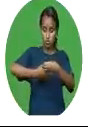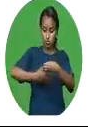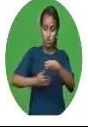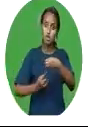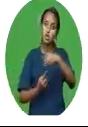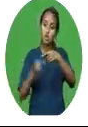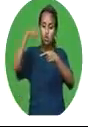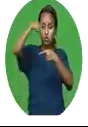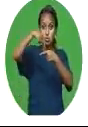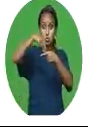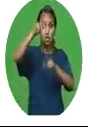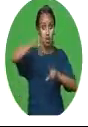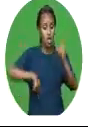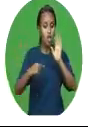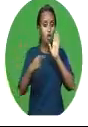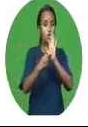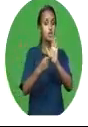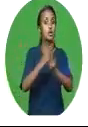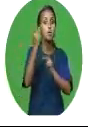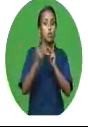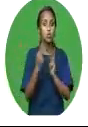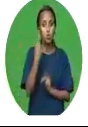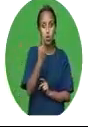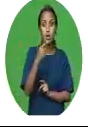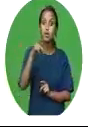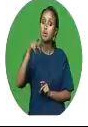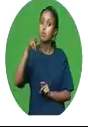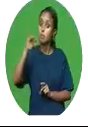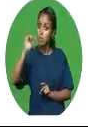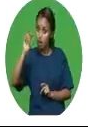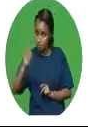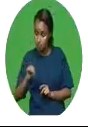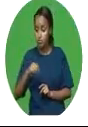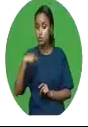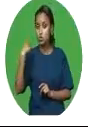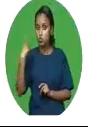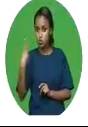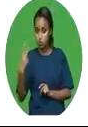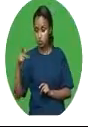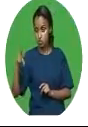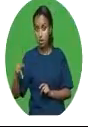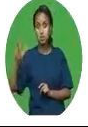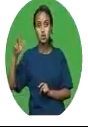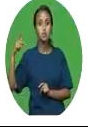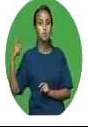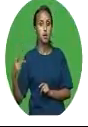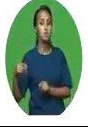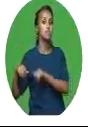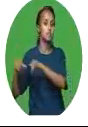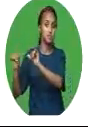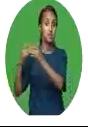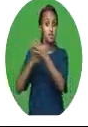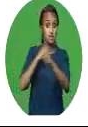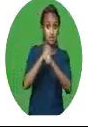corresponding line, locating points 1 prime, 2 prime, 3 prime, etc. To